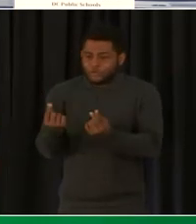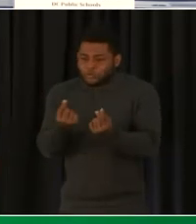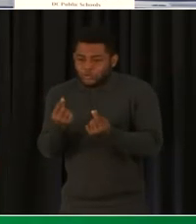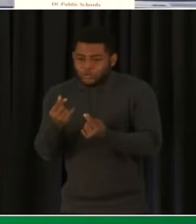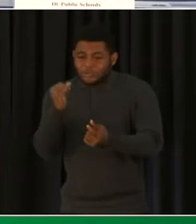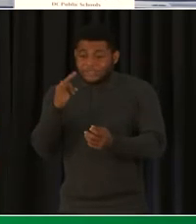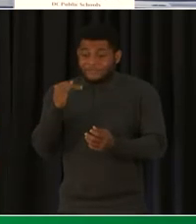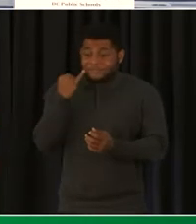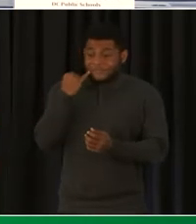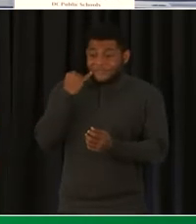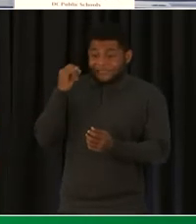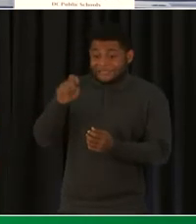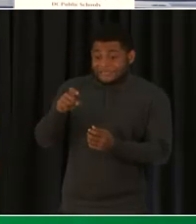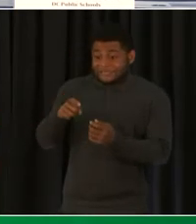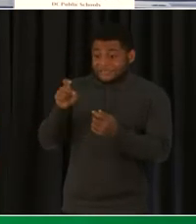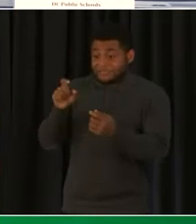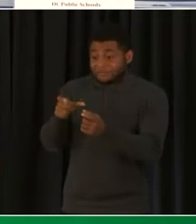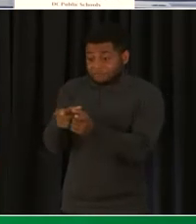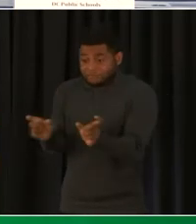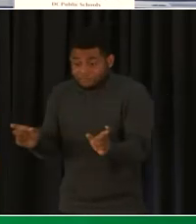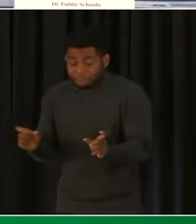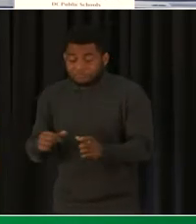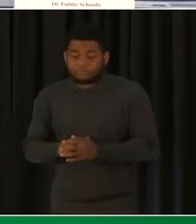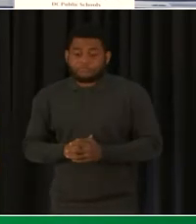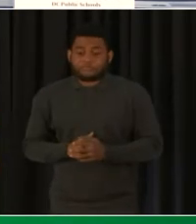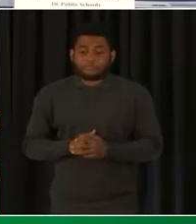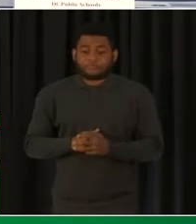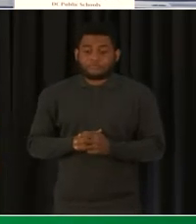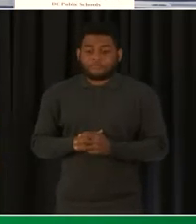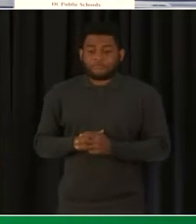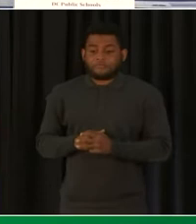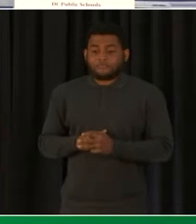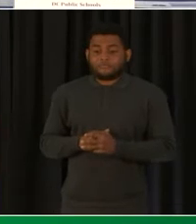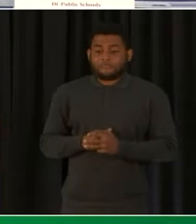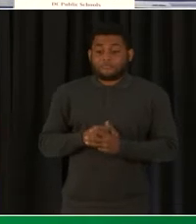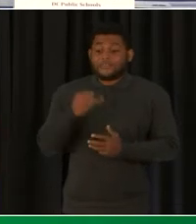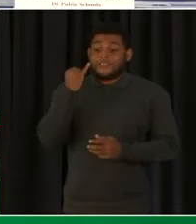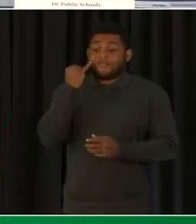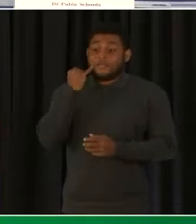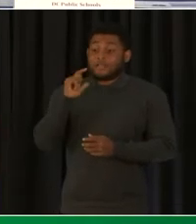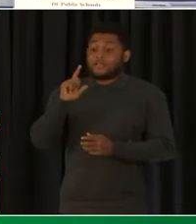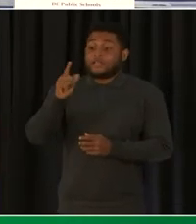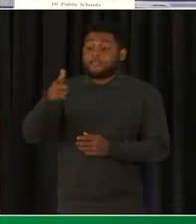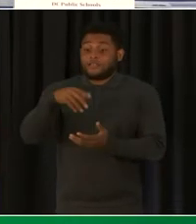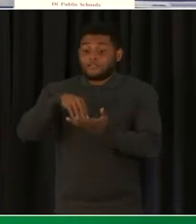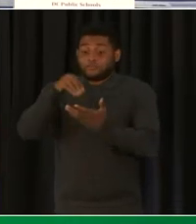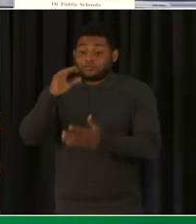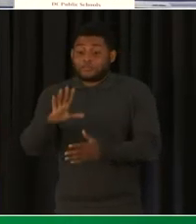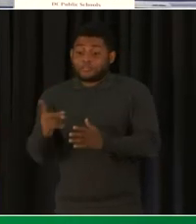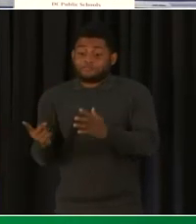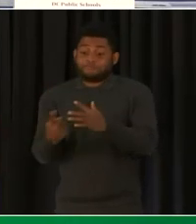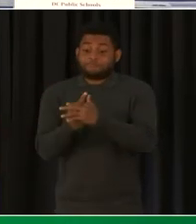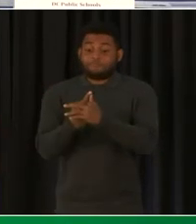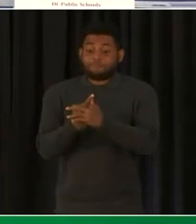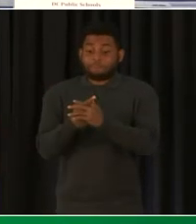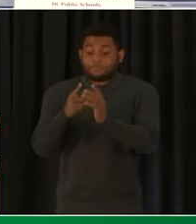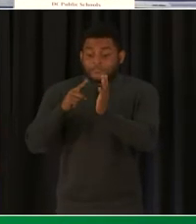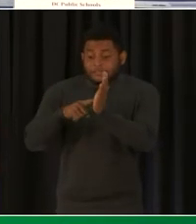any required quarantining. If the student does develop symptoms, you should call your health care